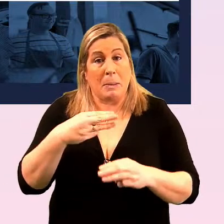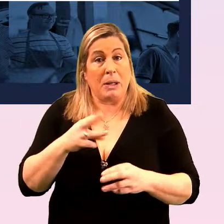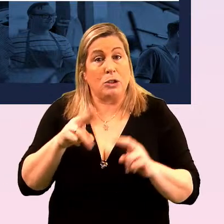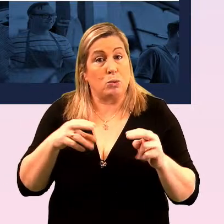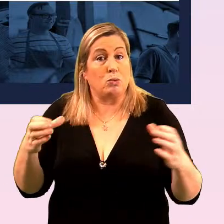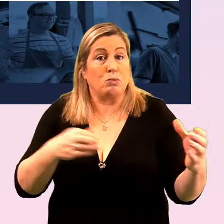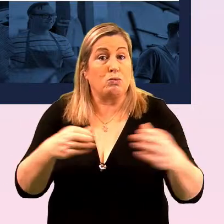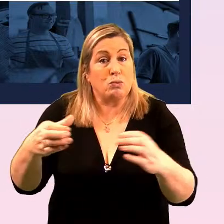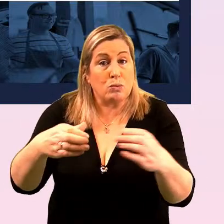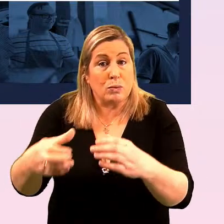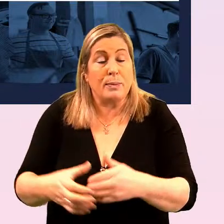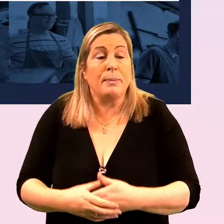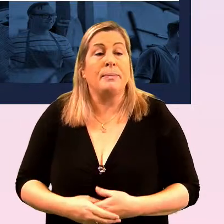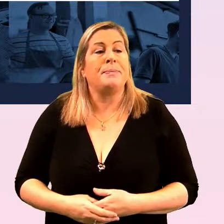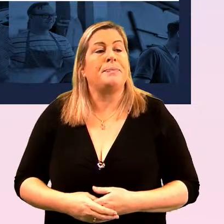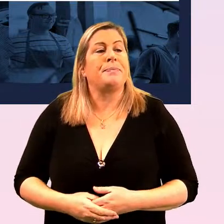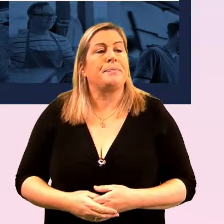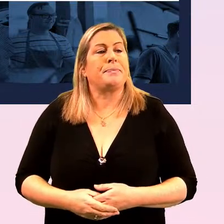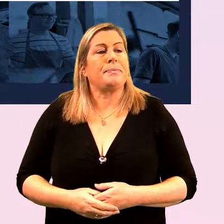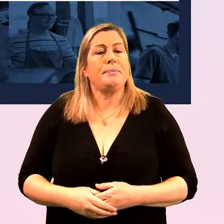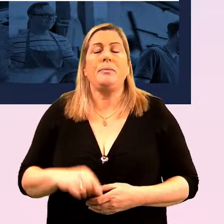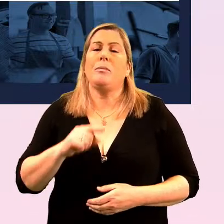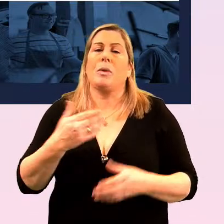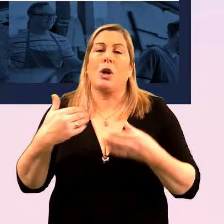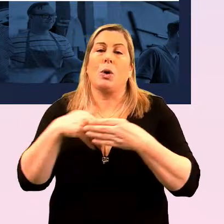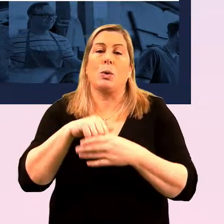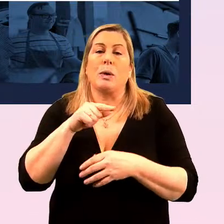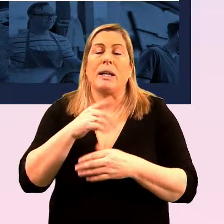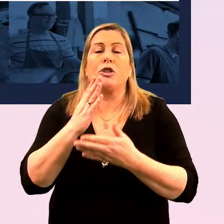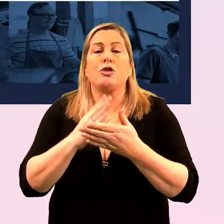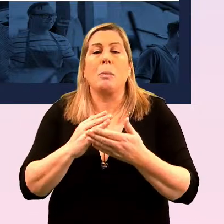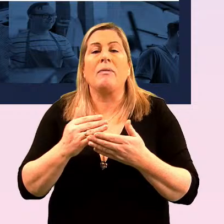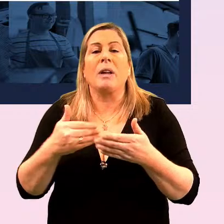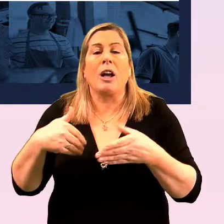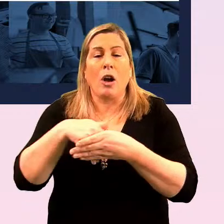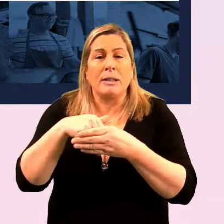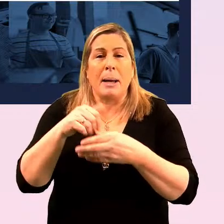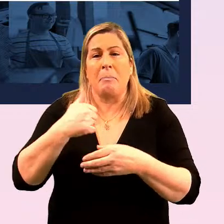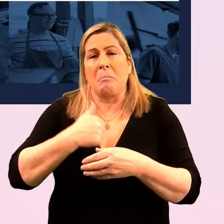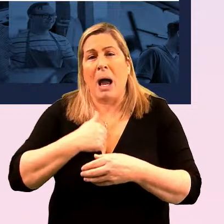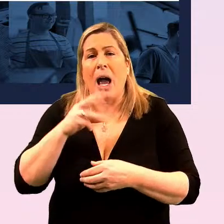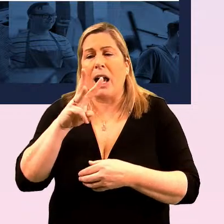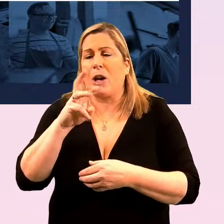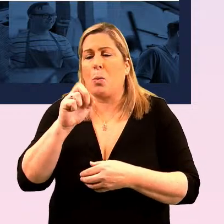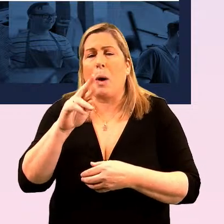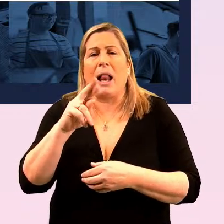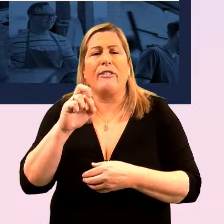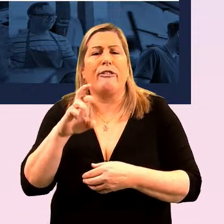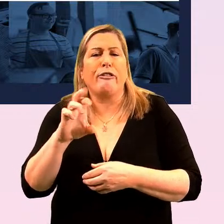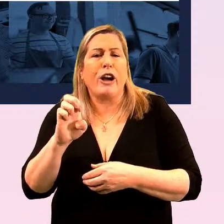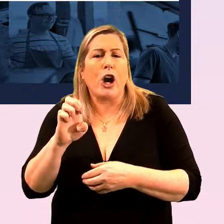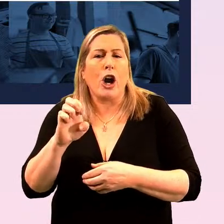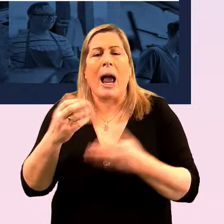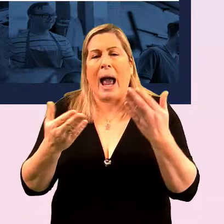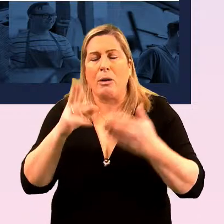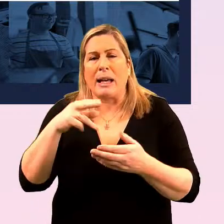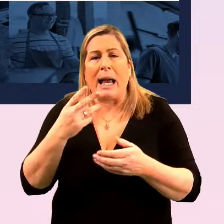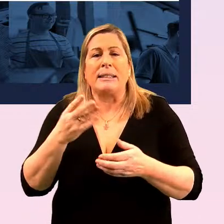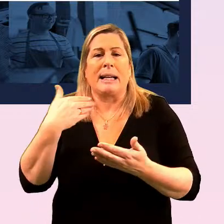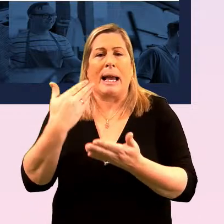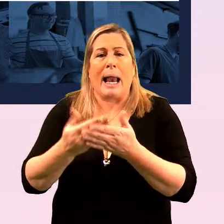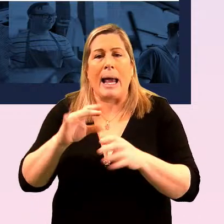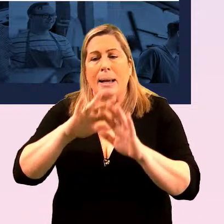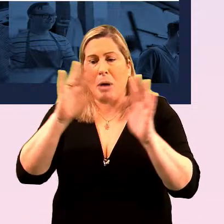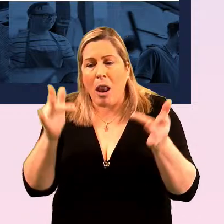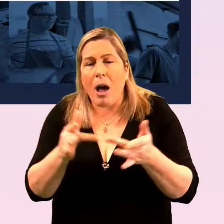So I've just included here some of the contacts in terms of my welfare, how to make a claim online, how to contact in terms of the